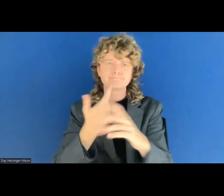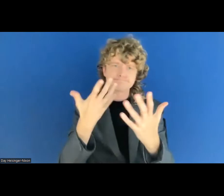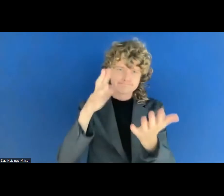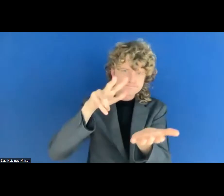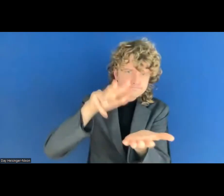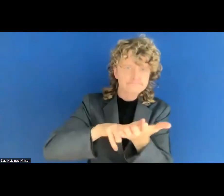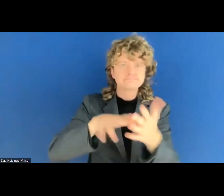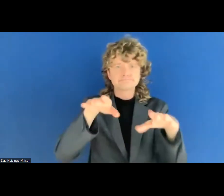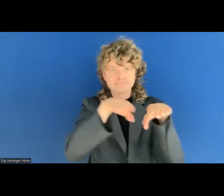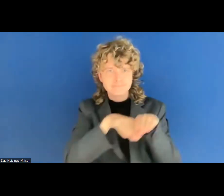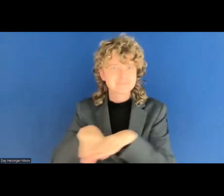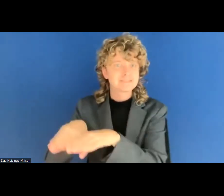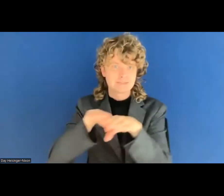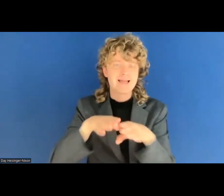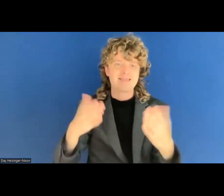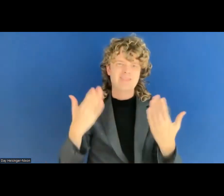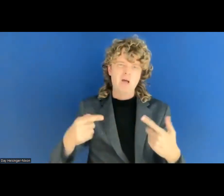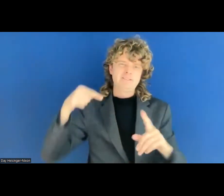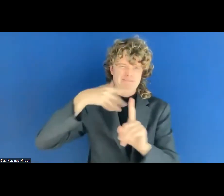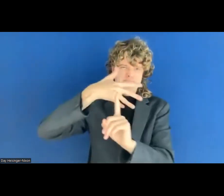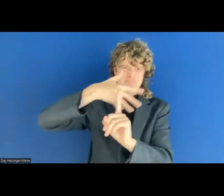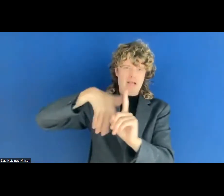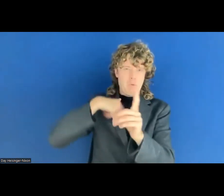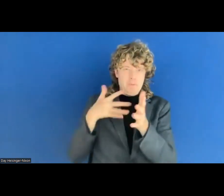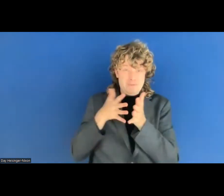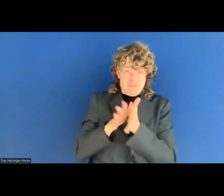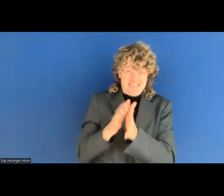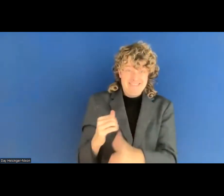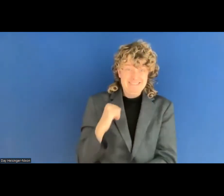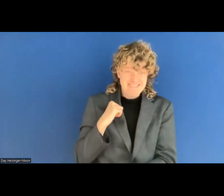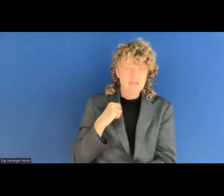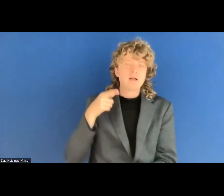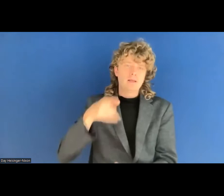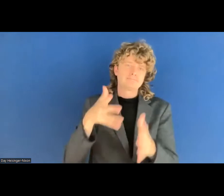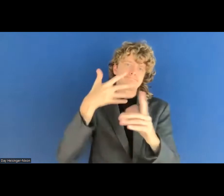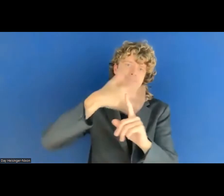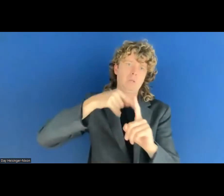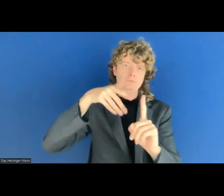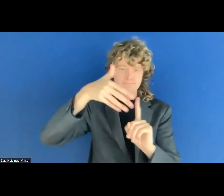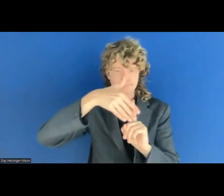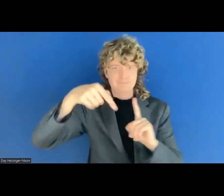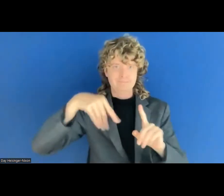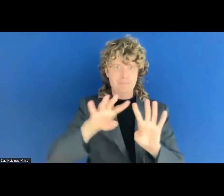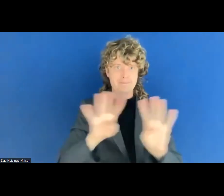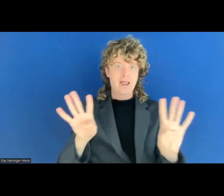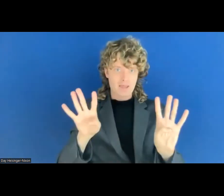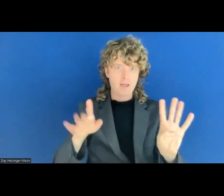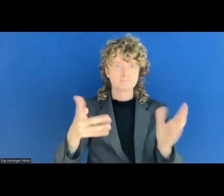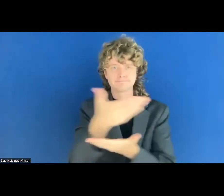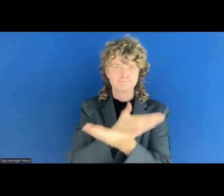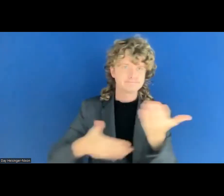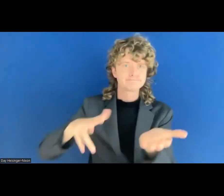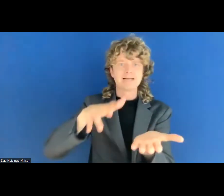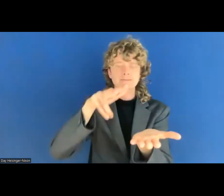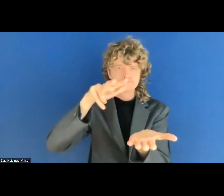experts, industry, and the user perspective. So our distinguished panelists are Klaus-Peter Wegge, who